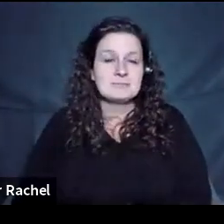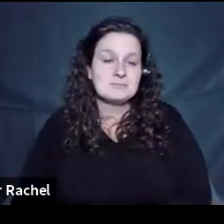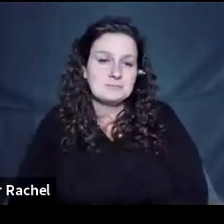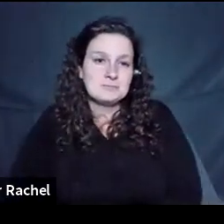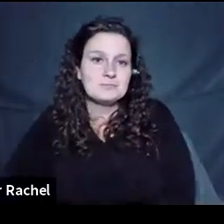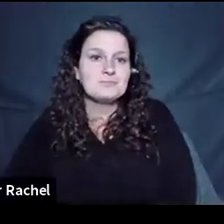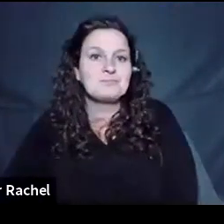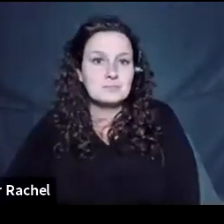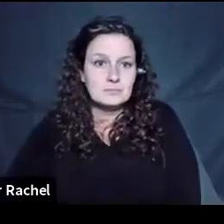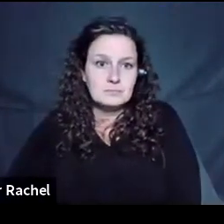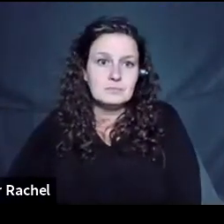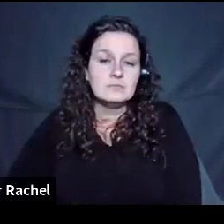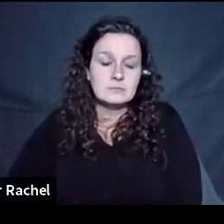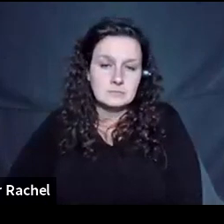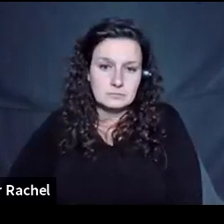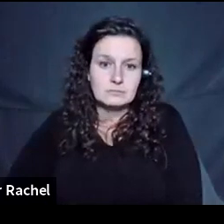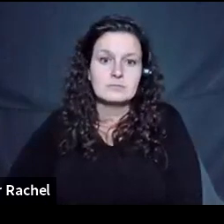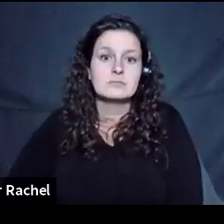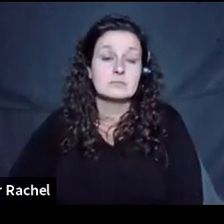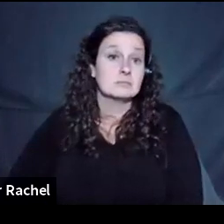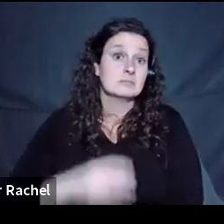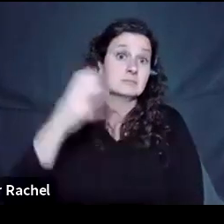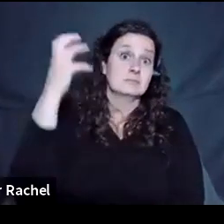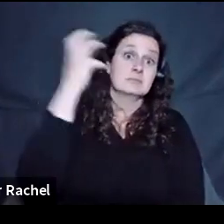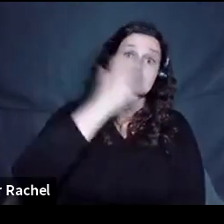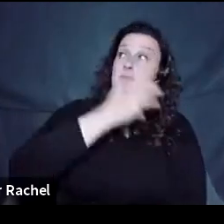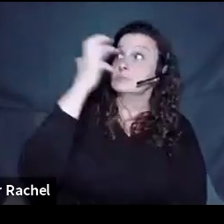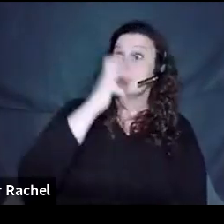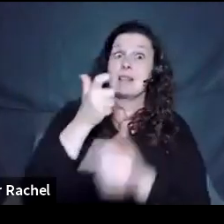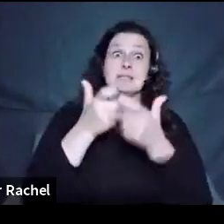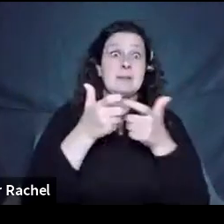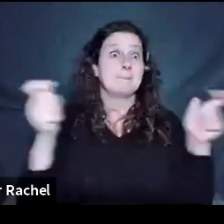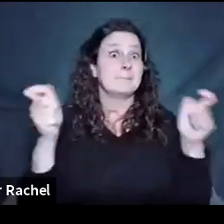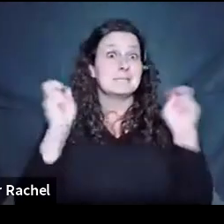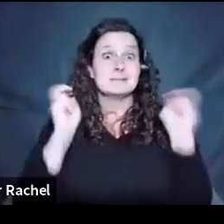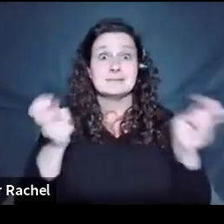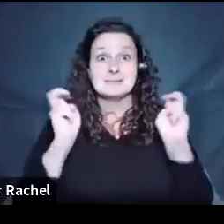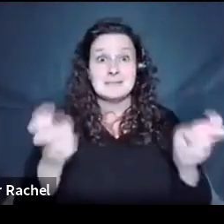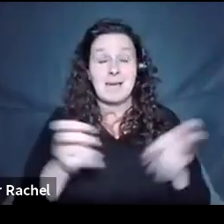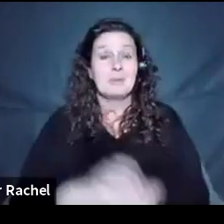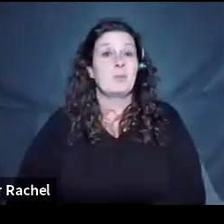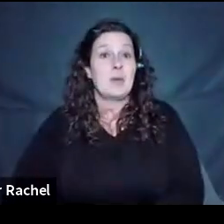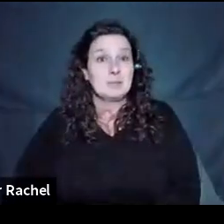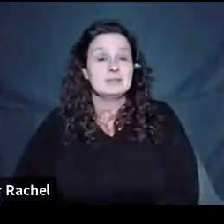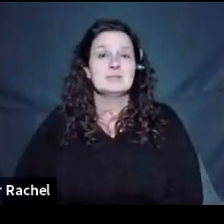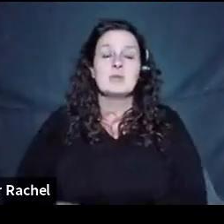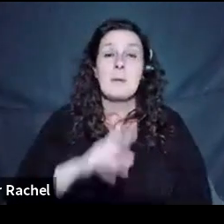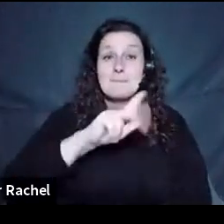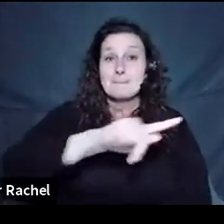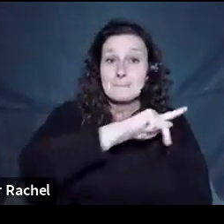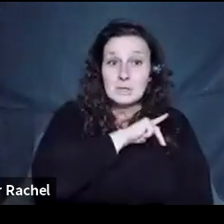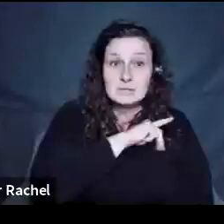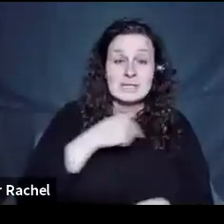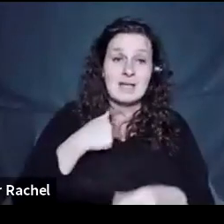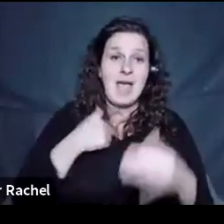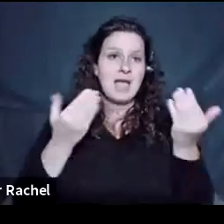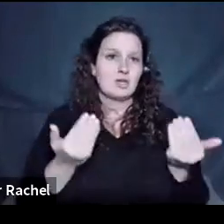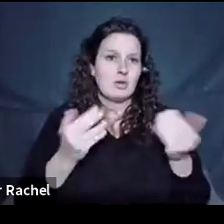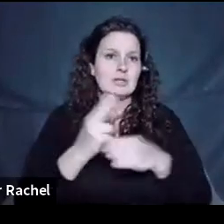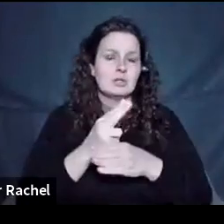So, oh boy, that's a big topic we're going to hit on. So personally, I currently use